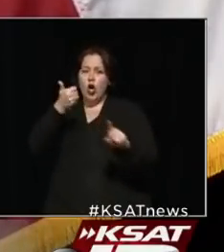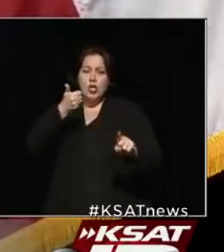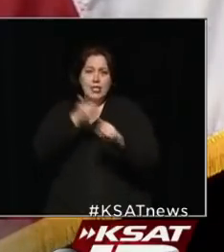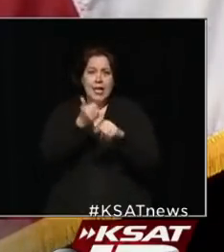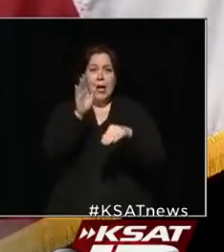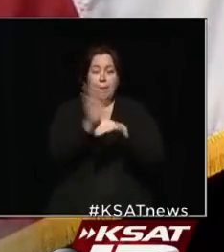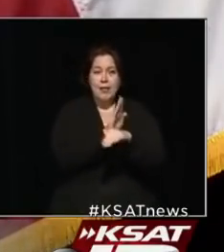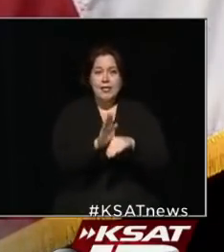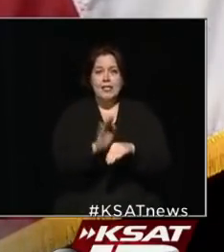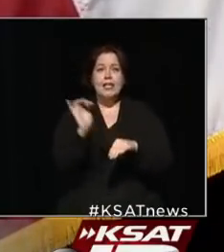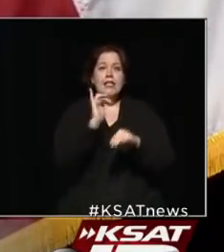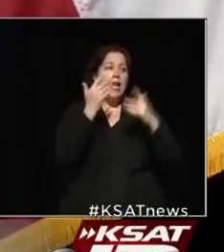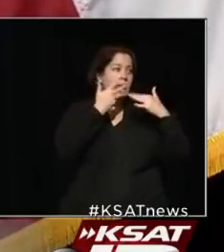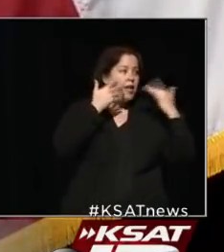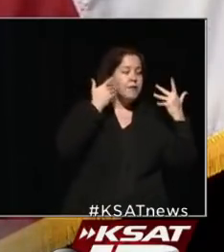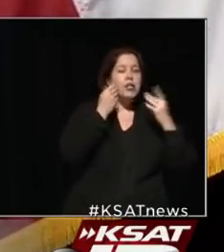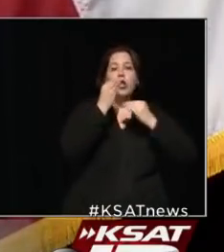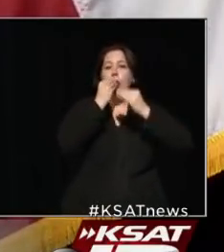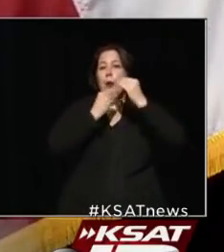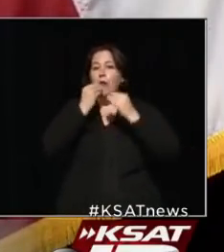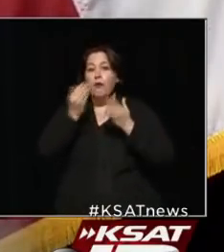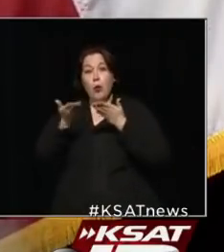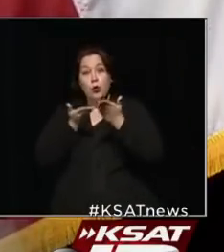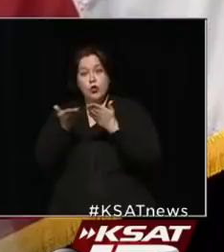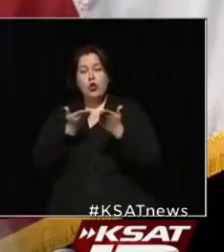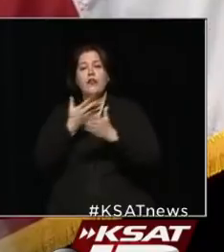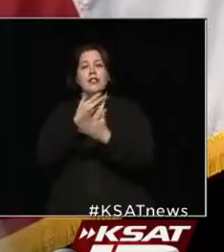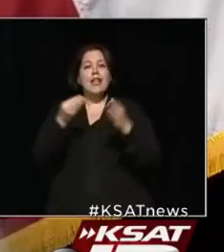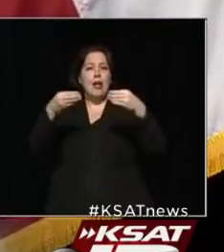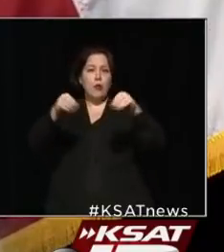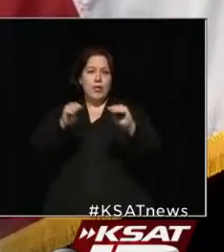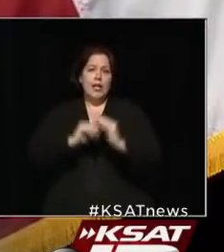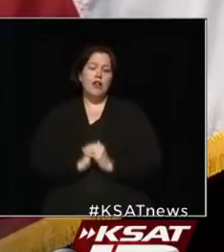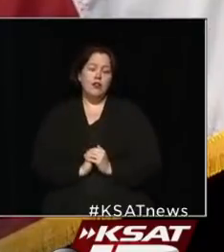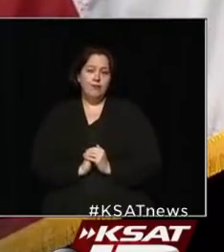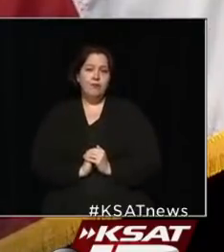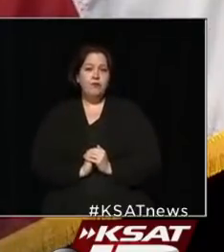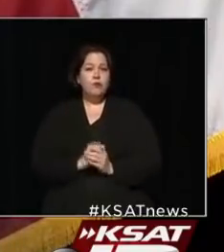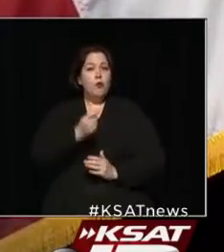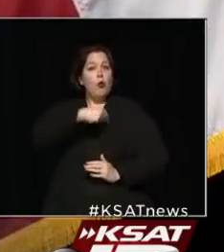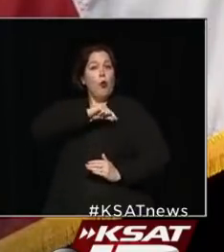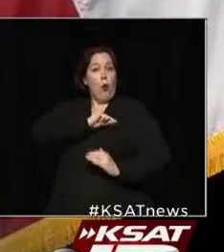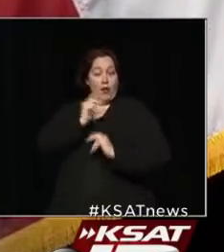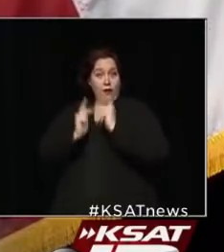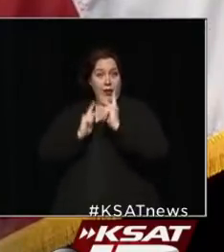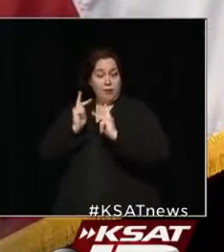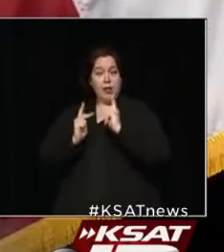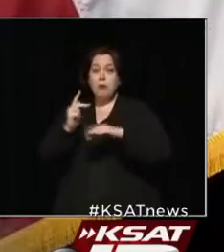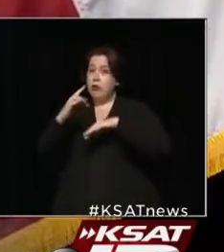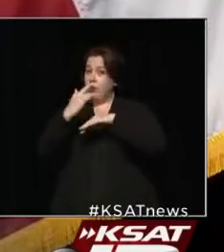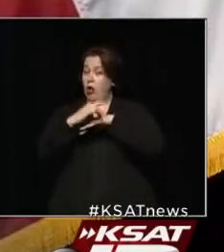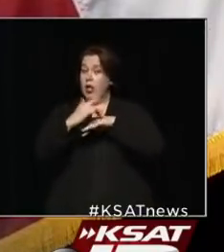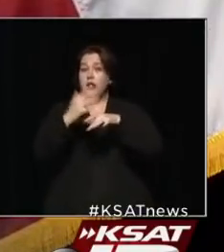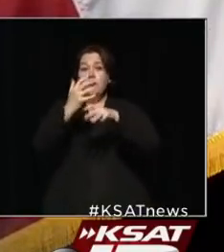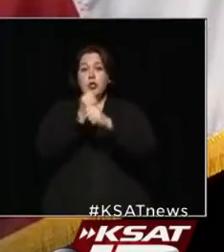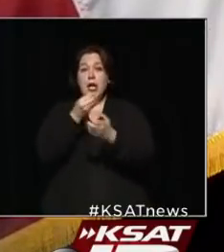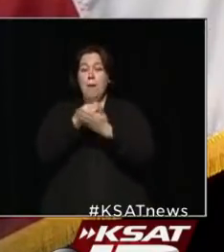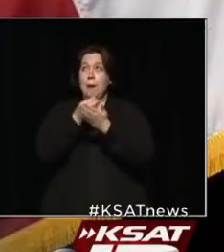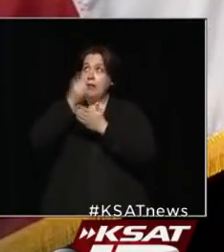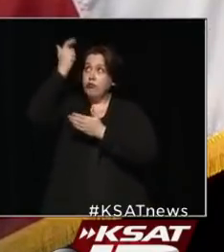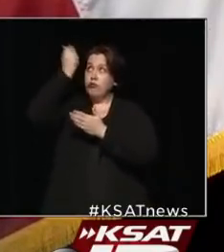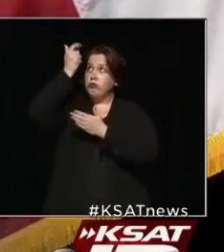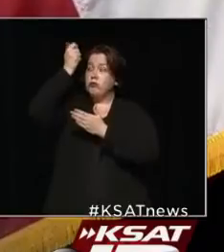of hospitality, food service, and retail. Qualified participants are eligible to receive stipends